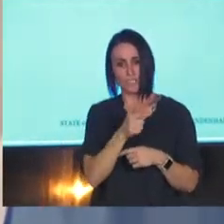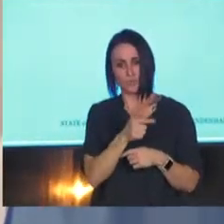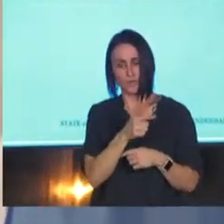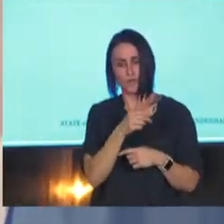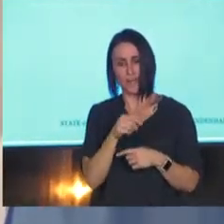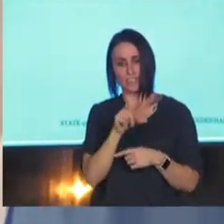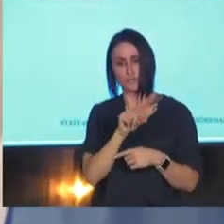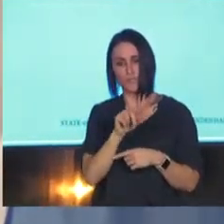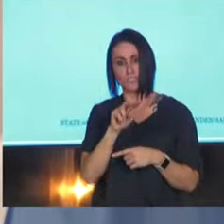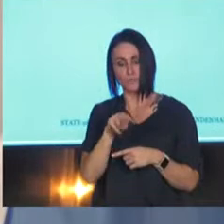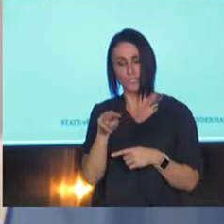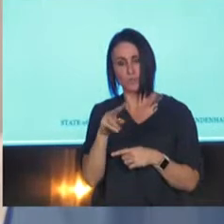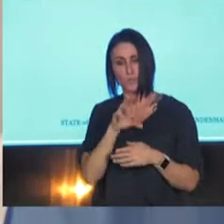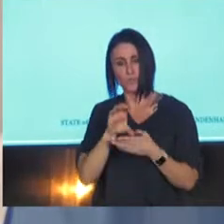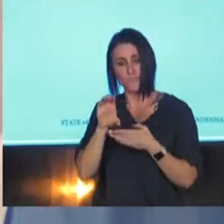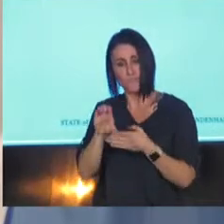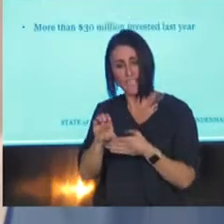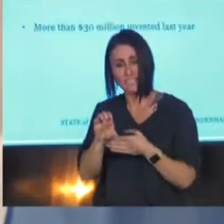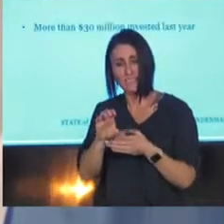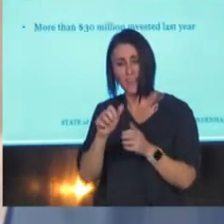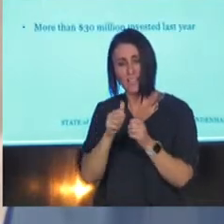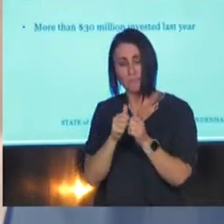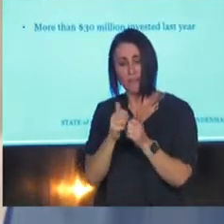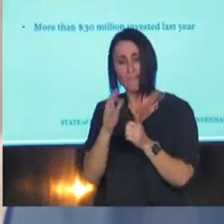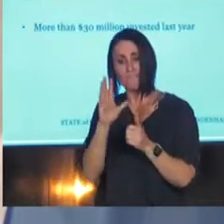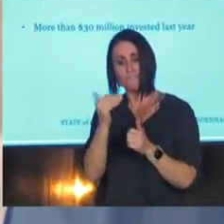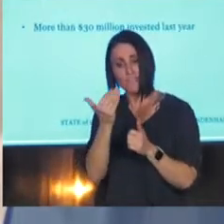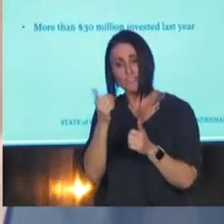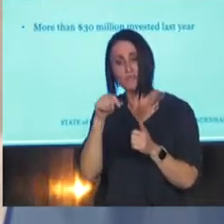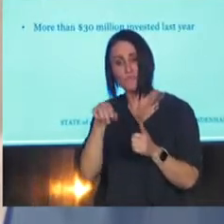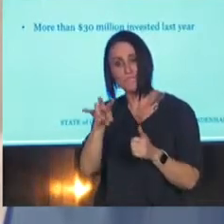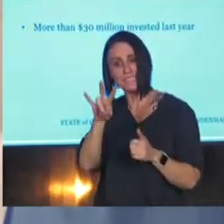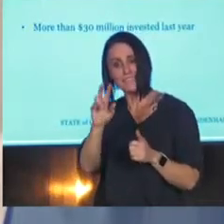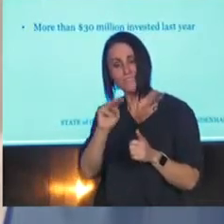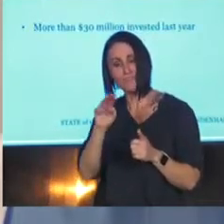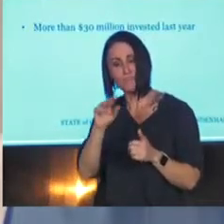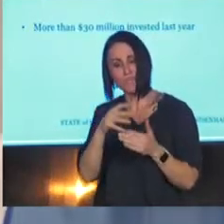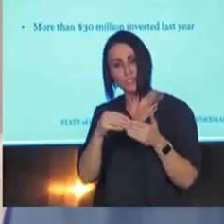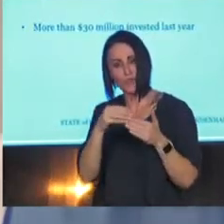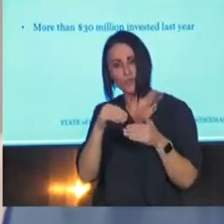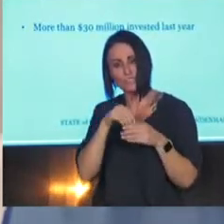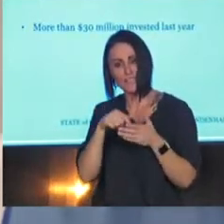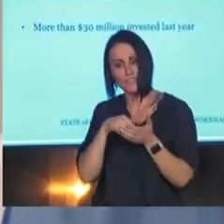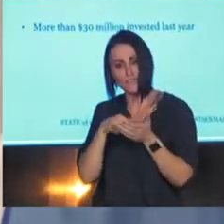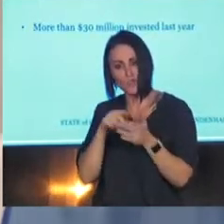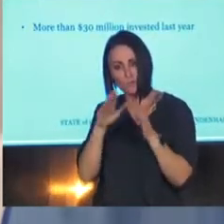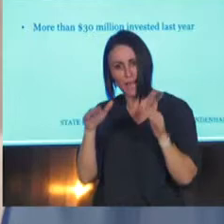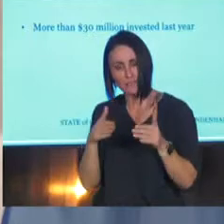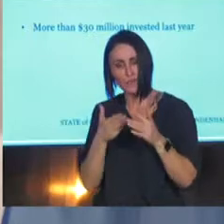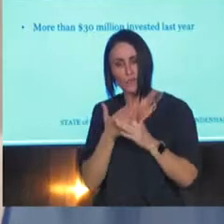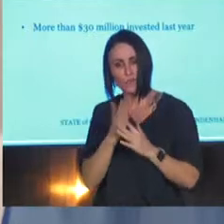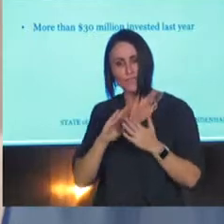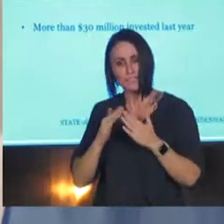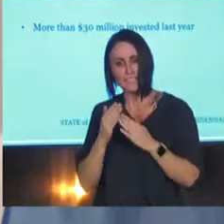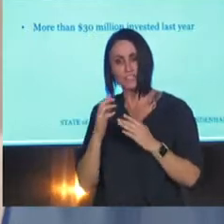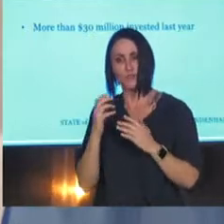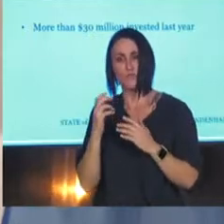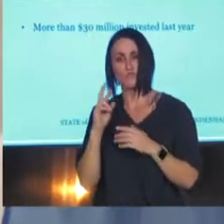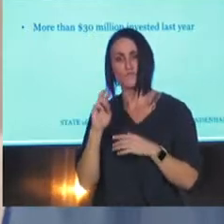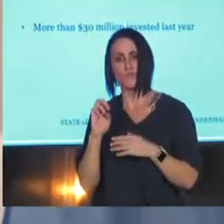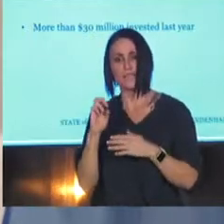22, we invested a combined $15.7 million in affordable housing through our city's redevelopment